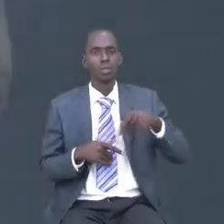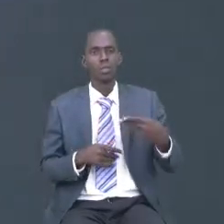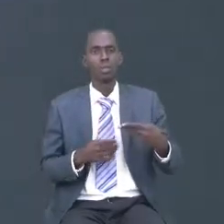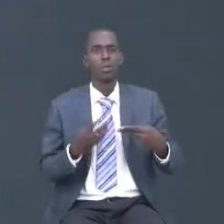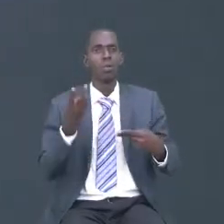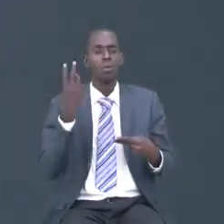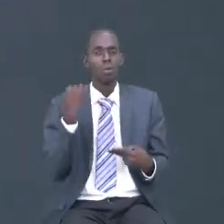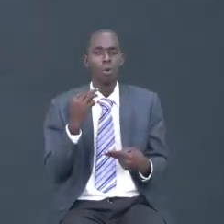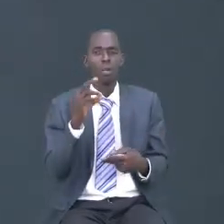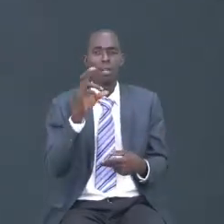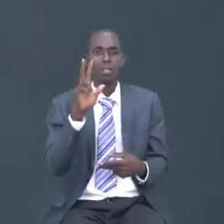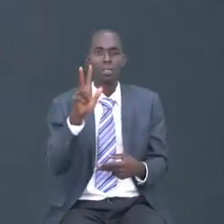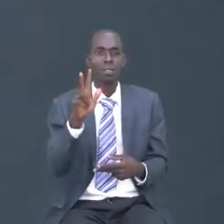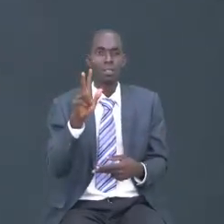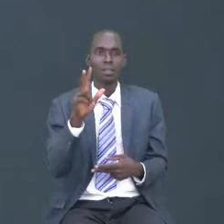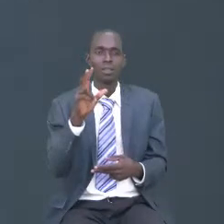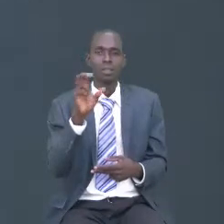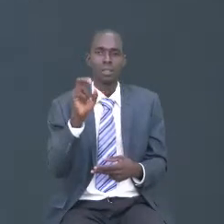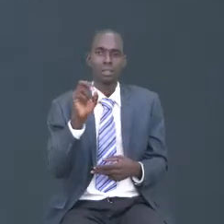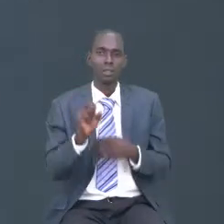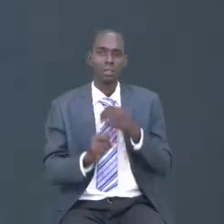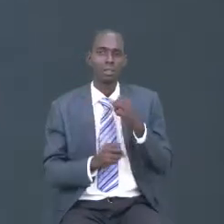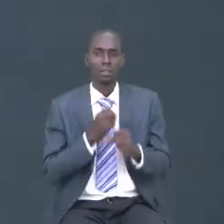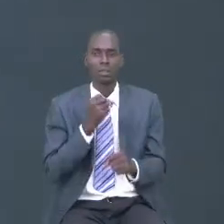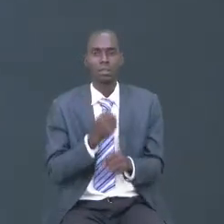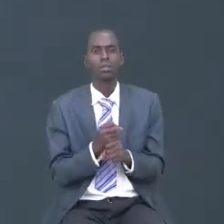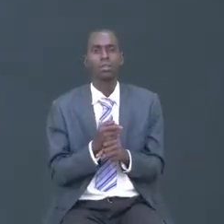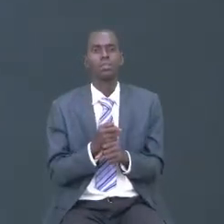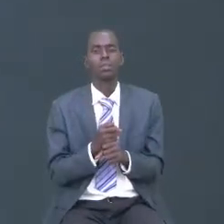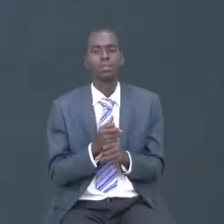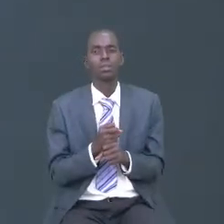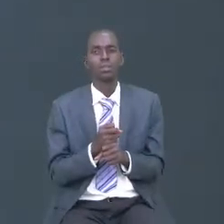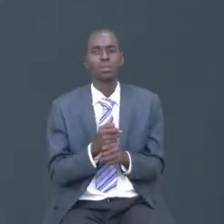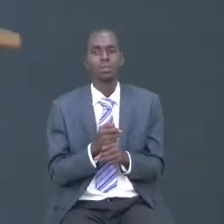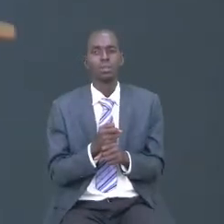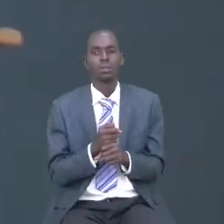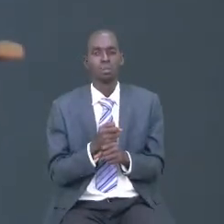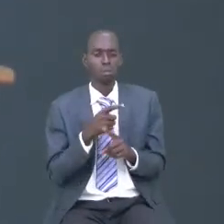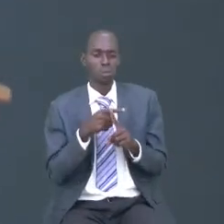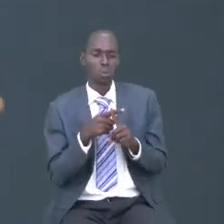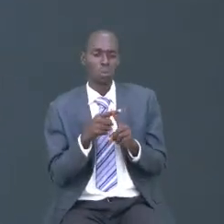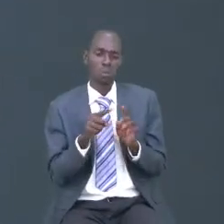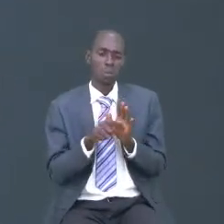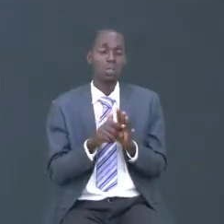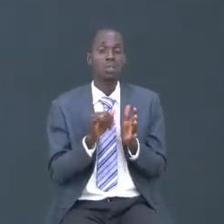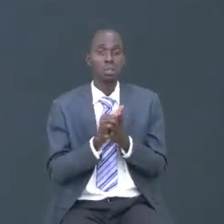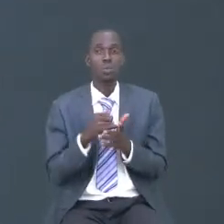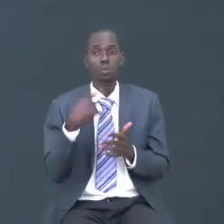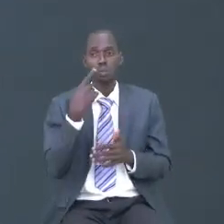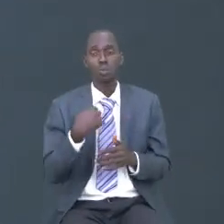was 30 years old, plus or minus, that's who we are.